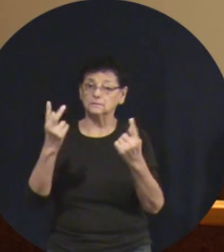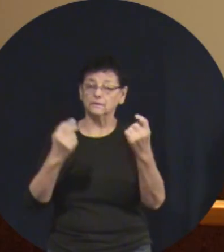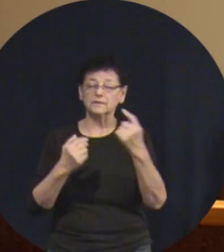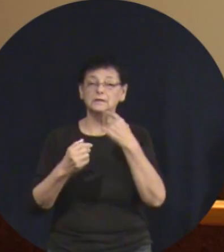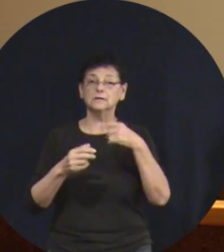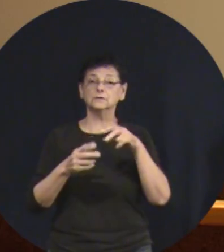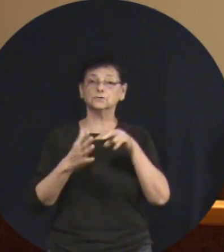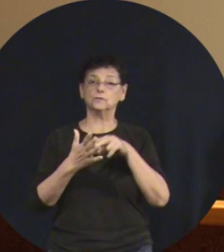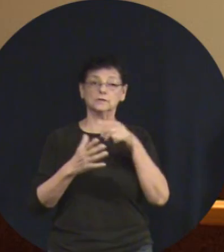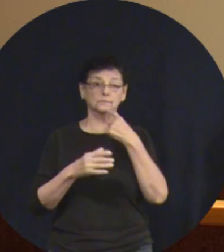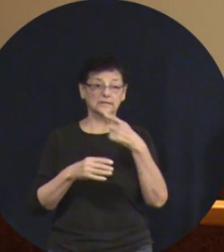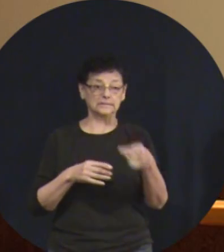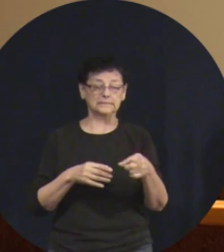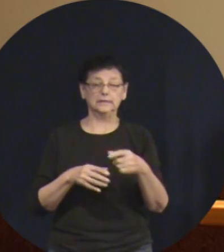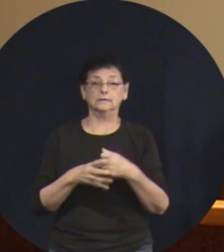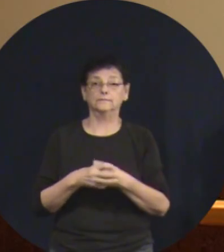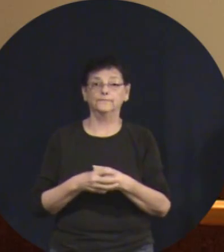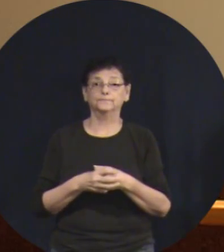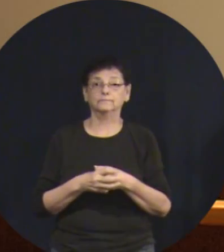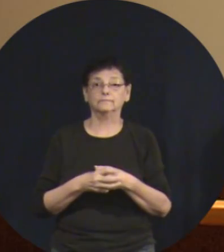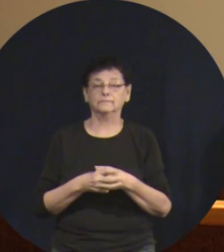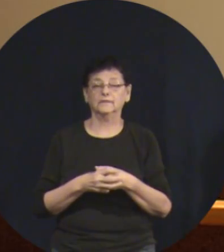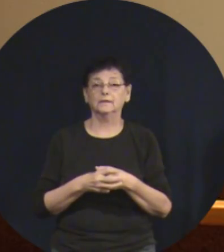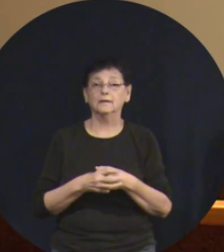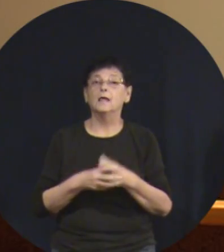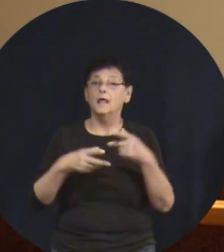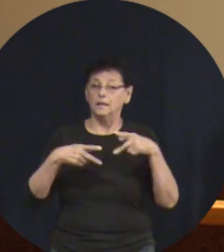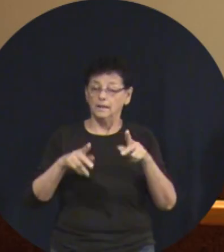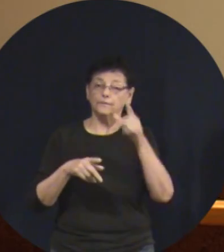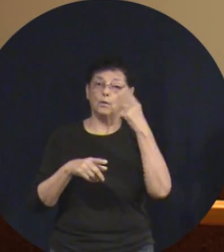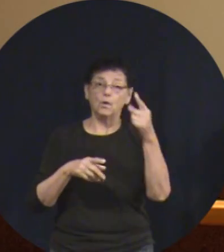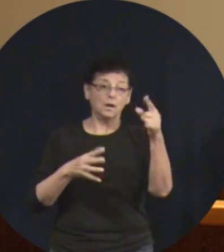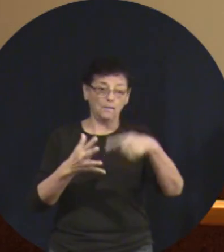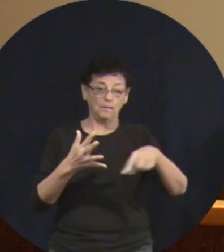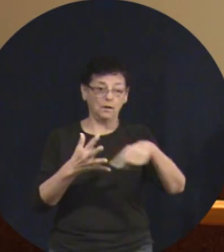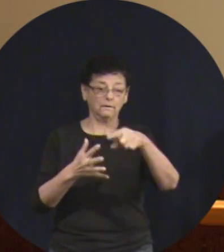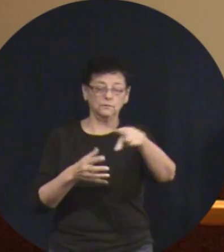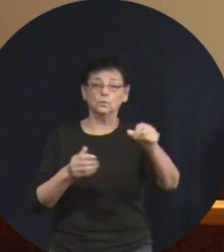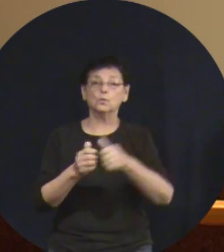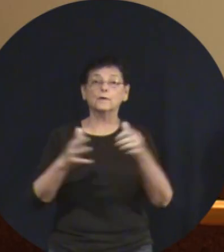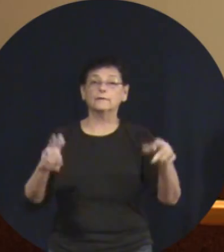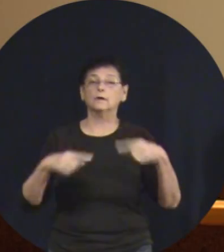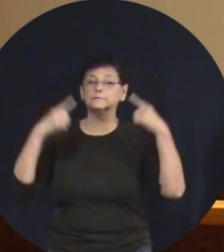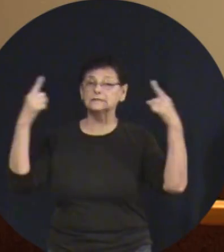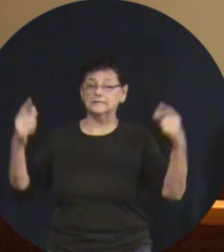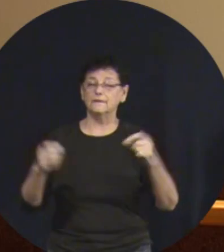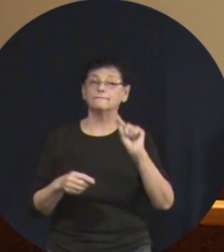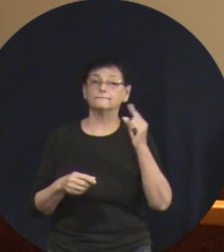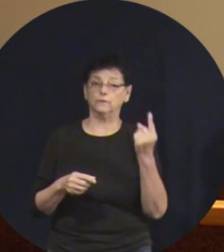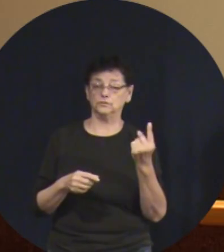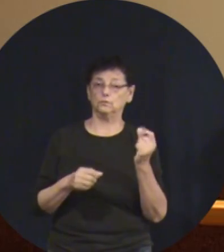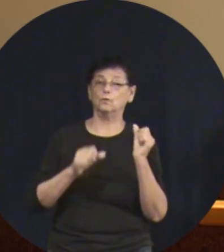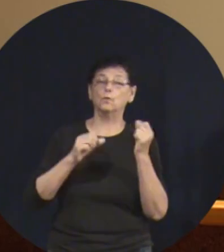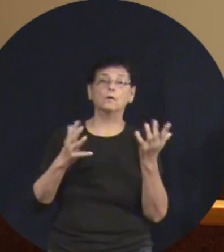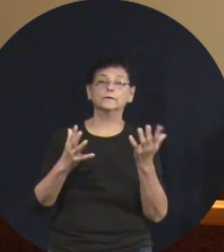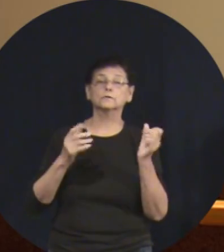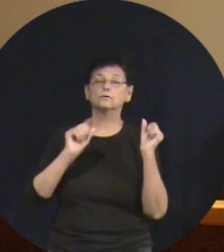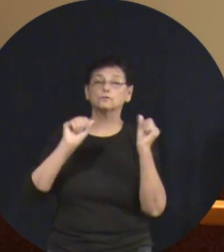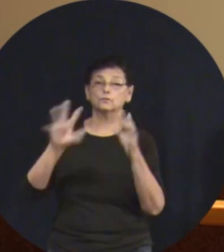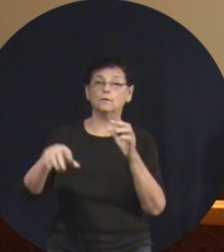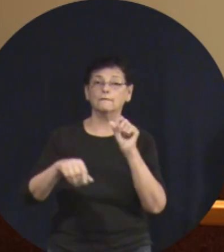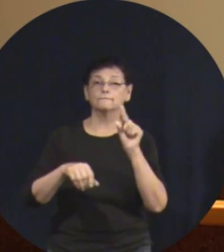he straightened up and said to them, "Let the one among you who is without sin be the first to throw